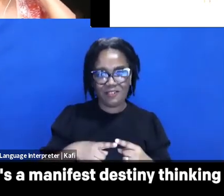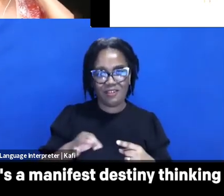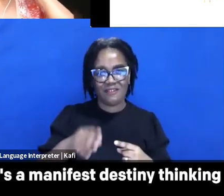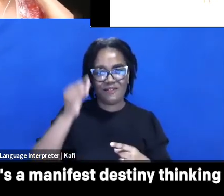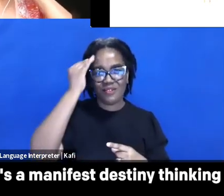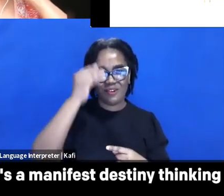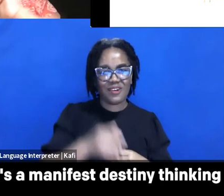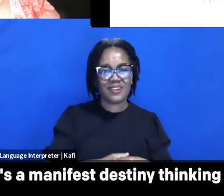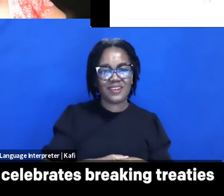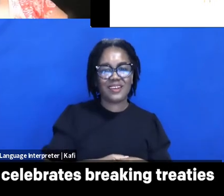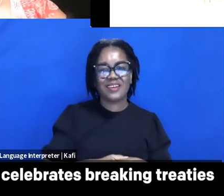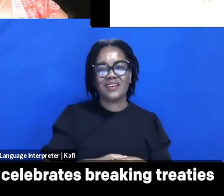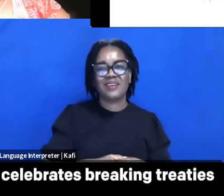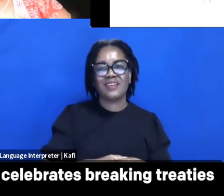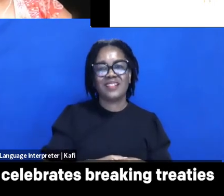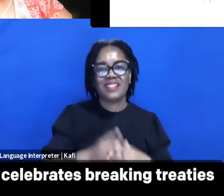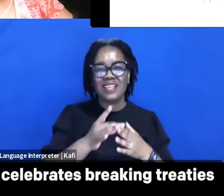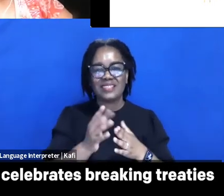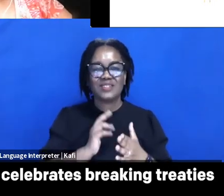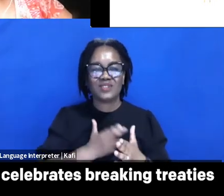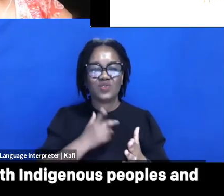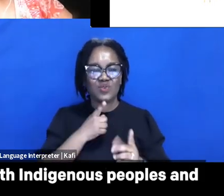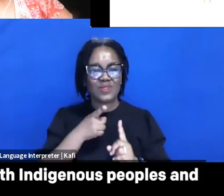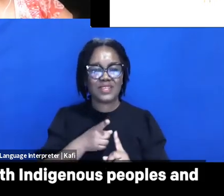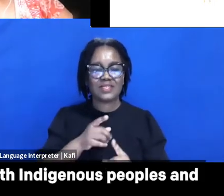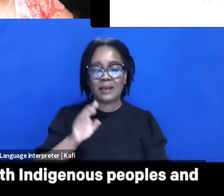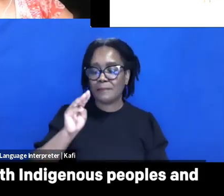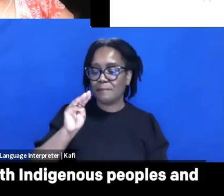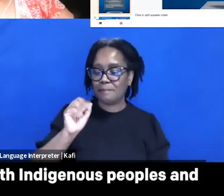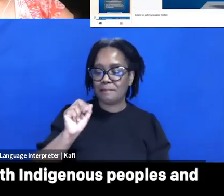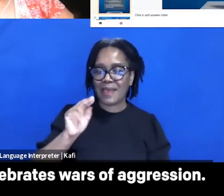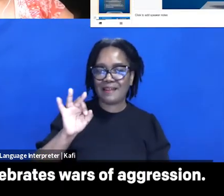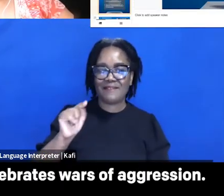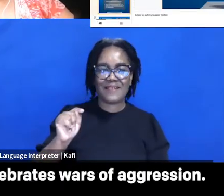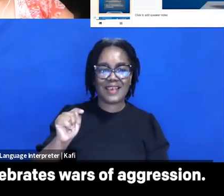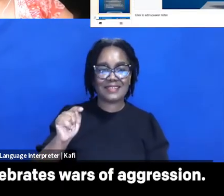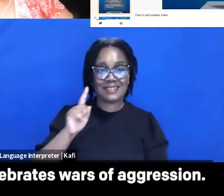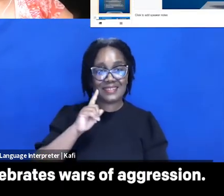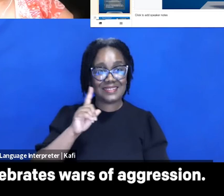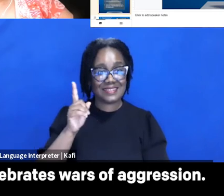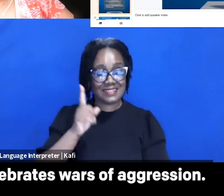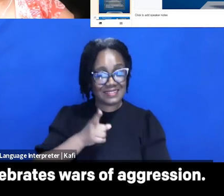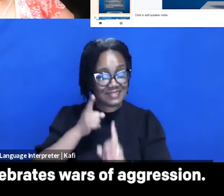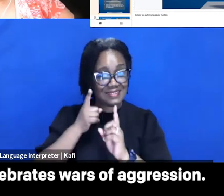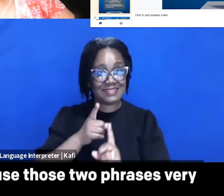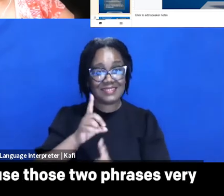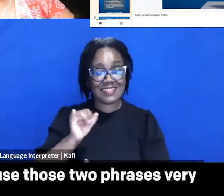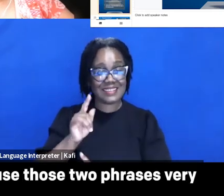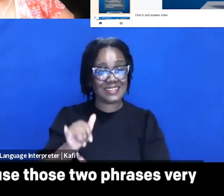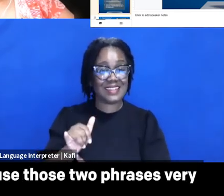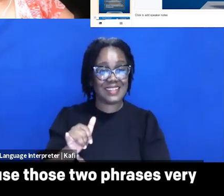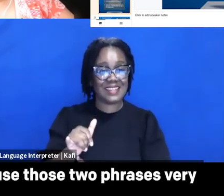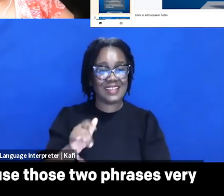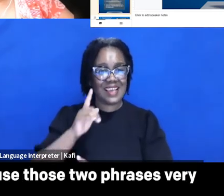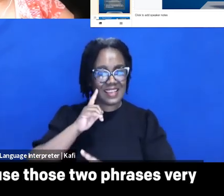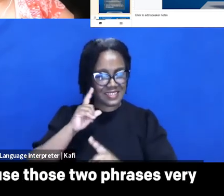destiny thinking that celebrates breaking treaties with Indigenous peoples and celebrates wars of aggression. I use those